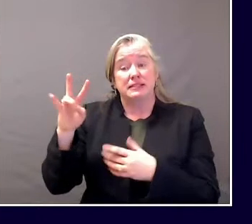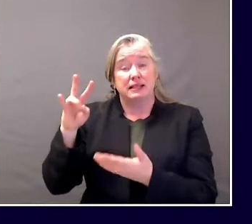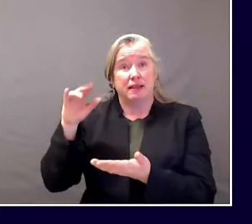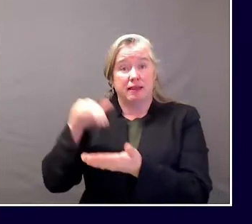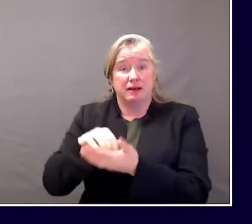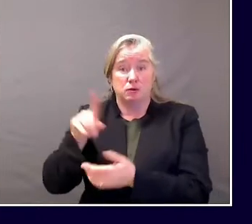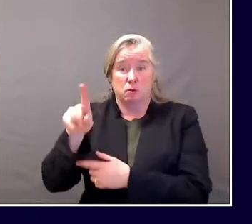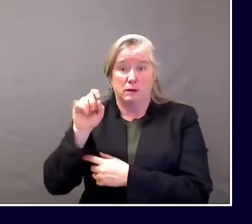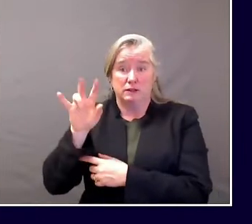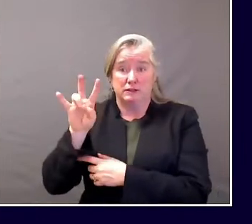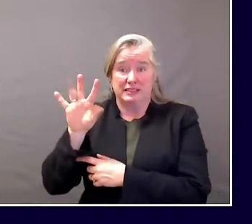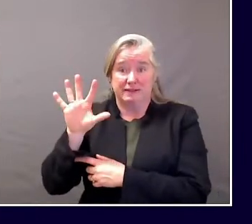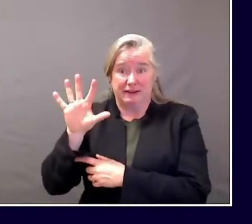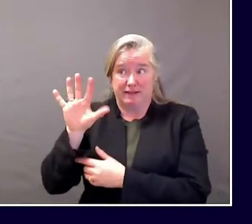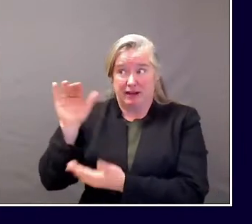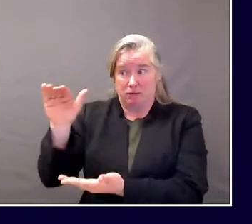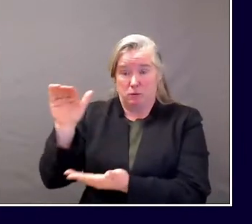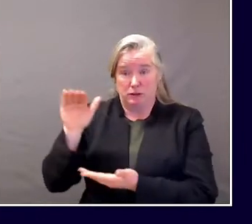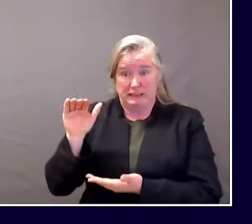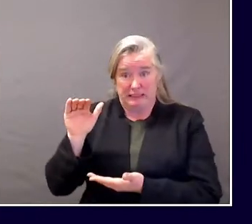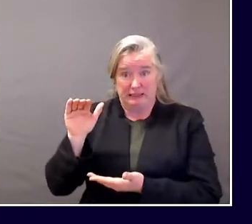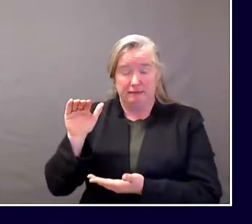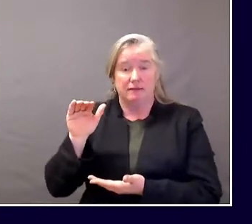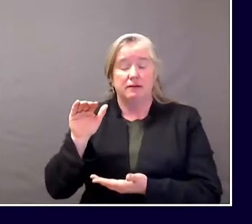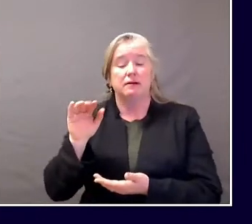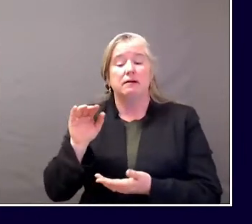17,175 doses,